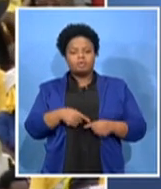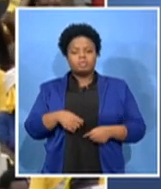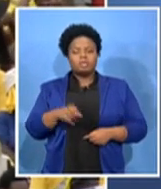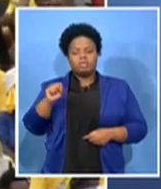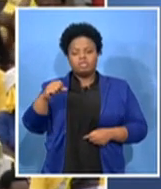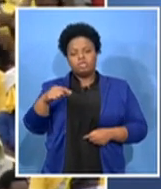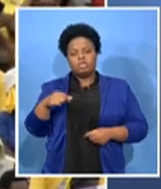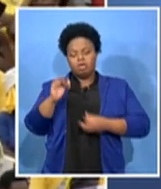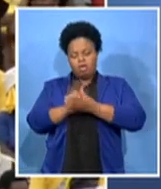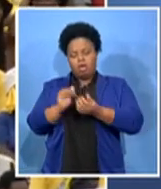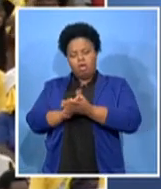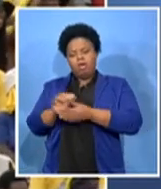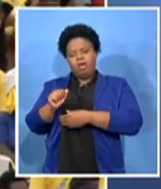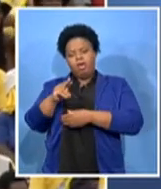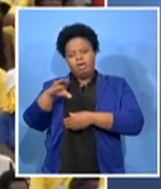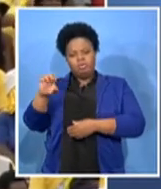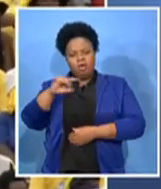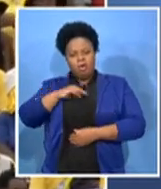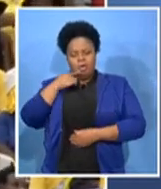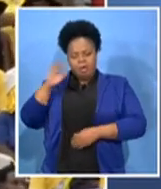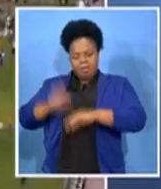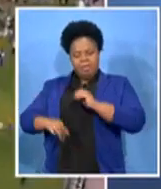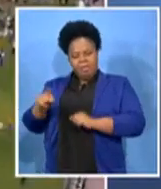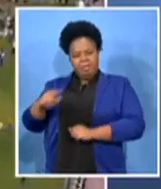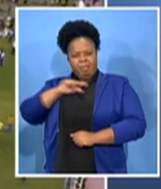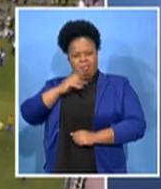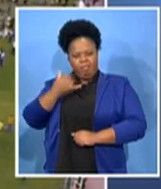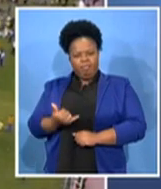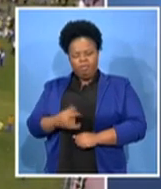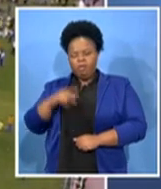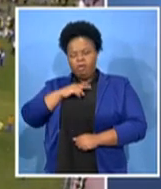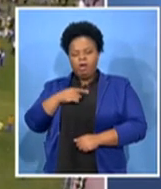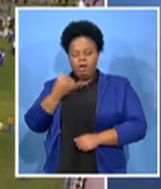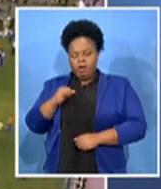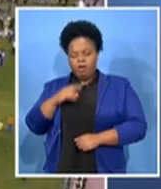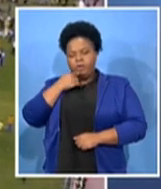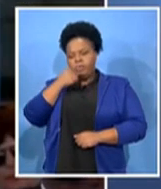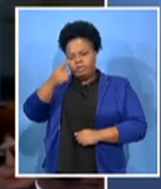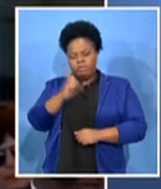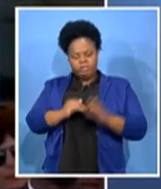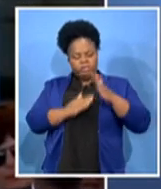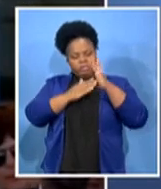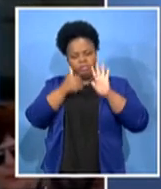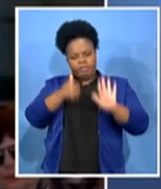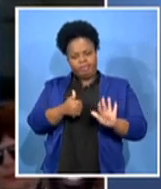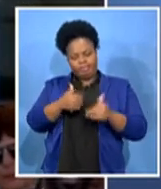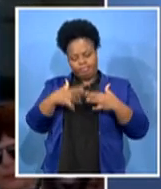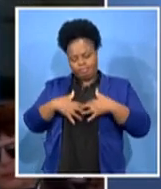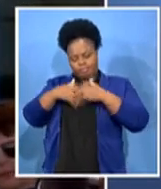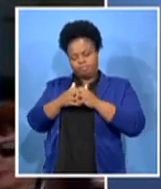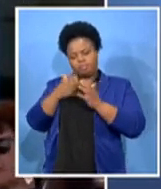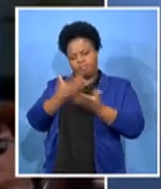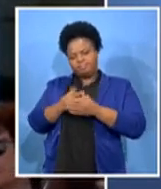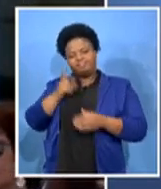currently charged. So we know that they said the top six is going to go and formulate how they will deal with this issue. And we know how